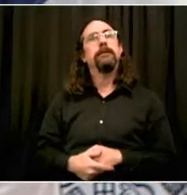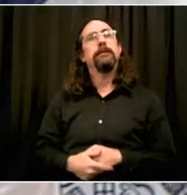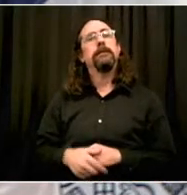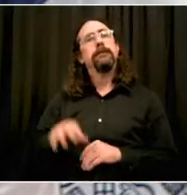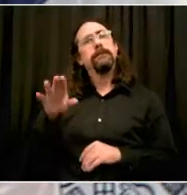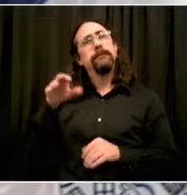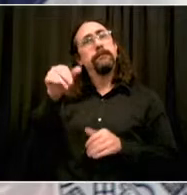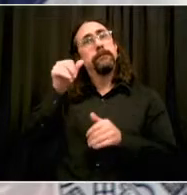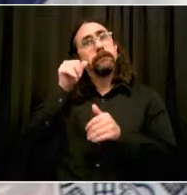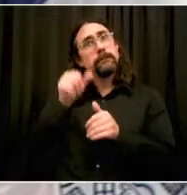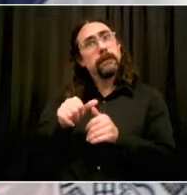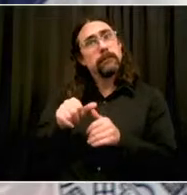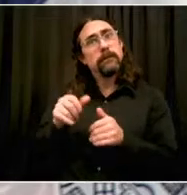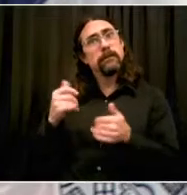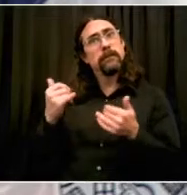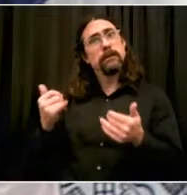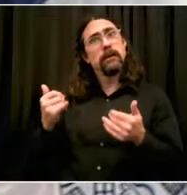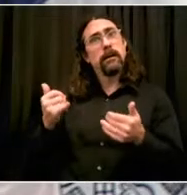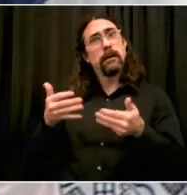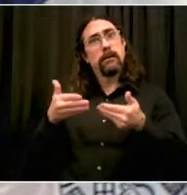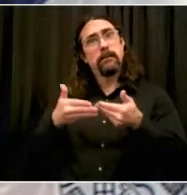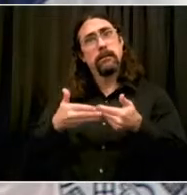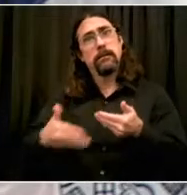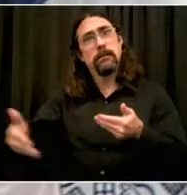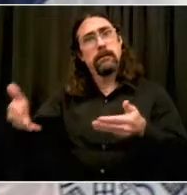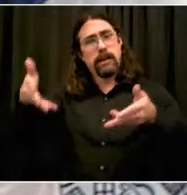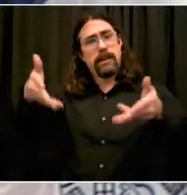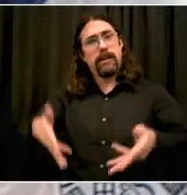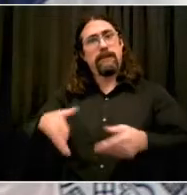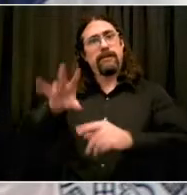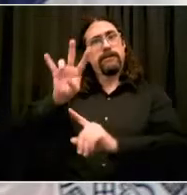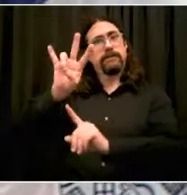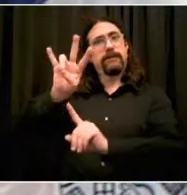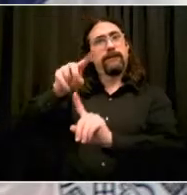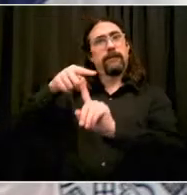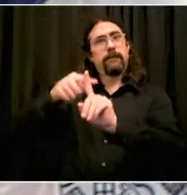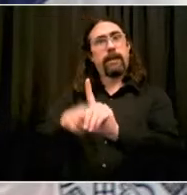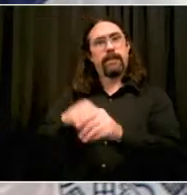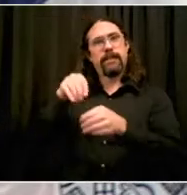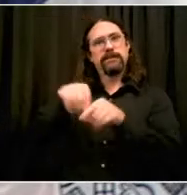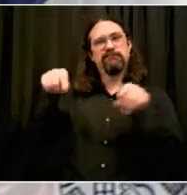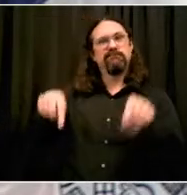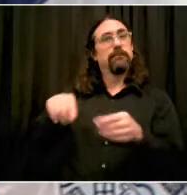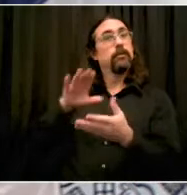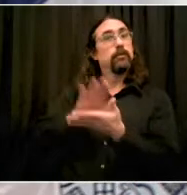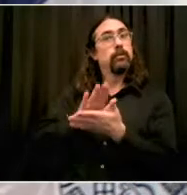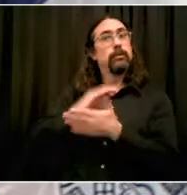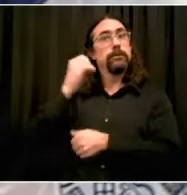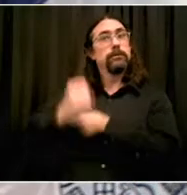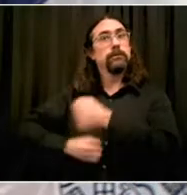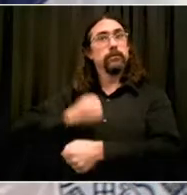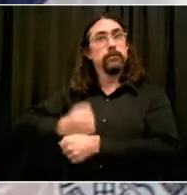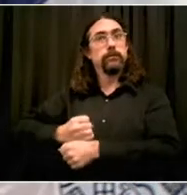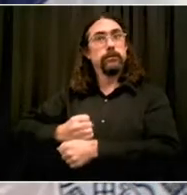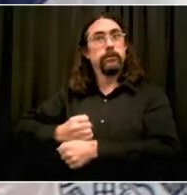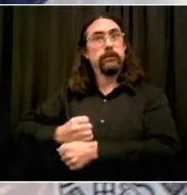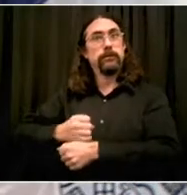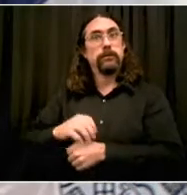will get the vaccine. And we will distribute the vaccine. And we will make the city safer and safer, and more kids will be able to come